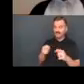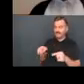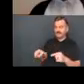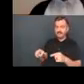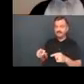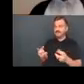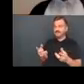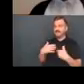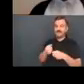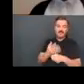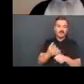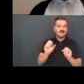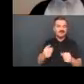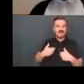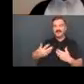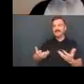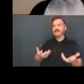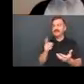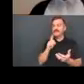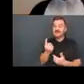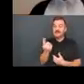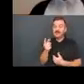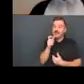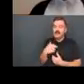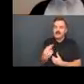the person with whom we have such an affiliation.